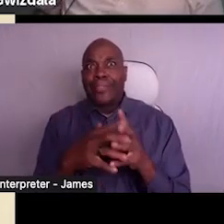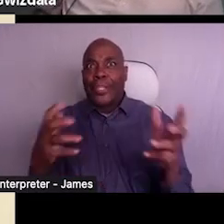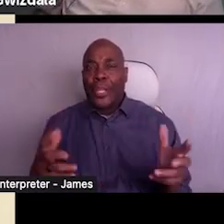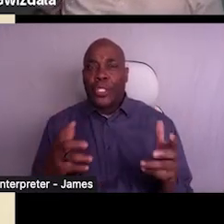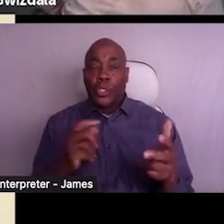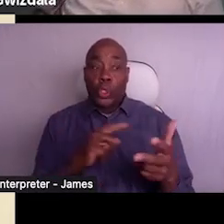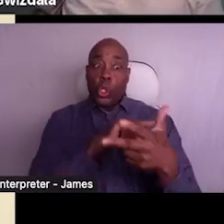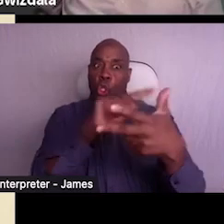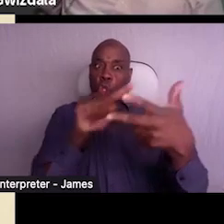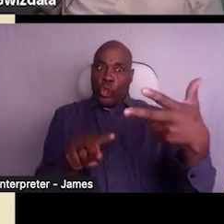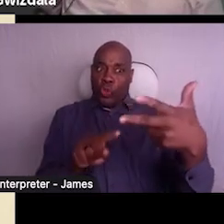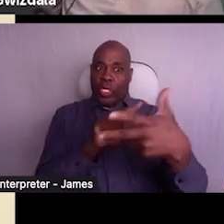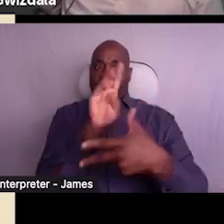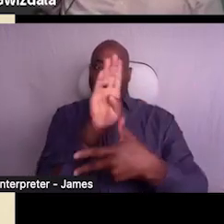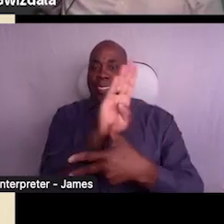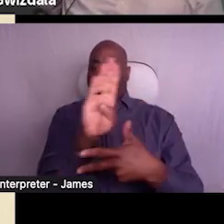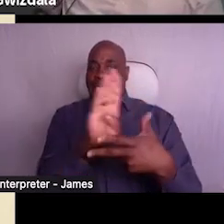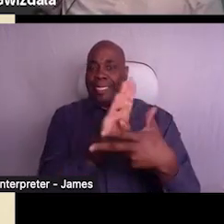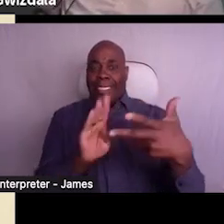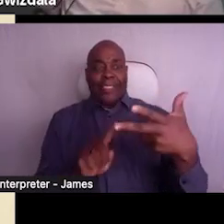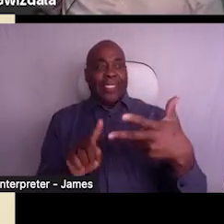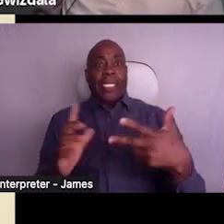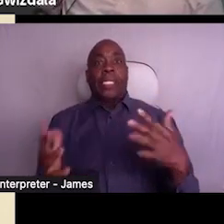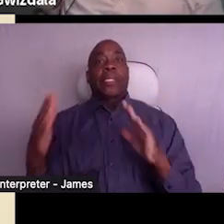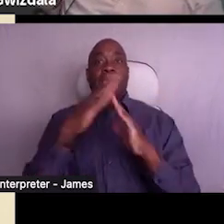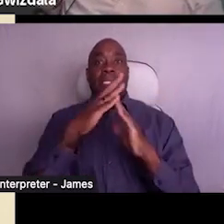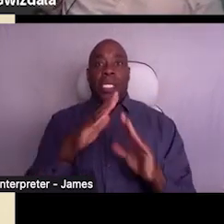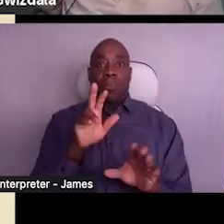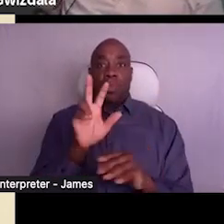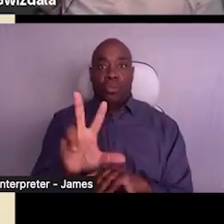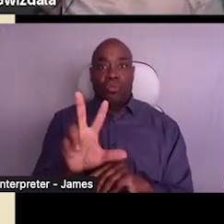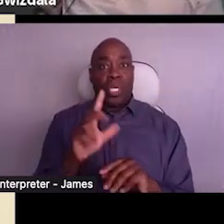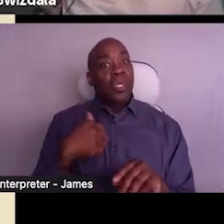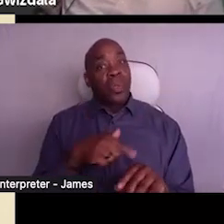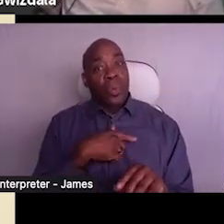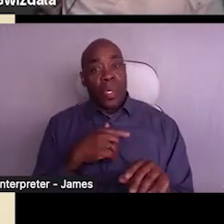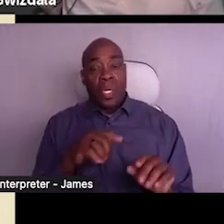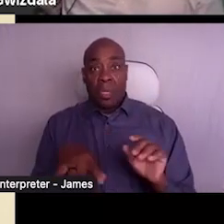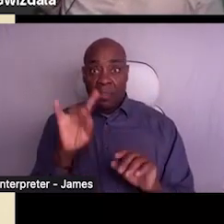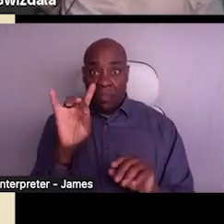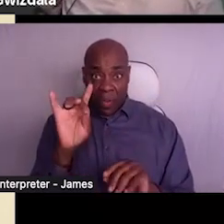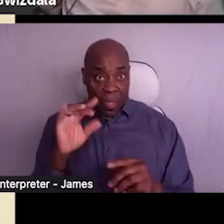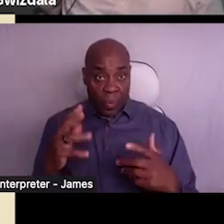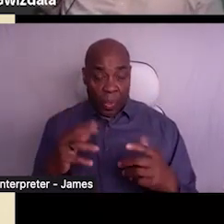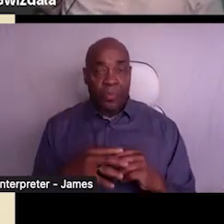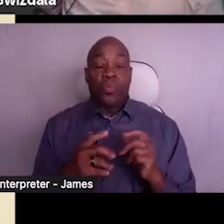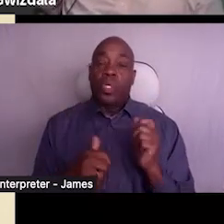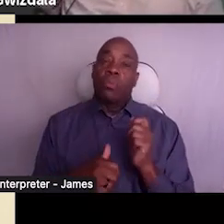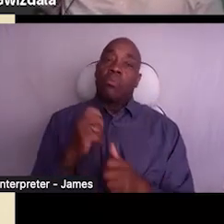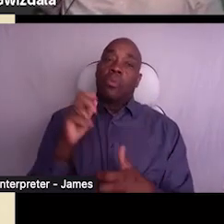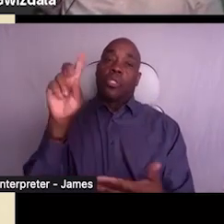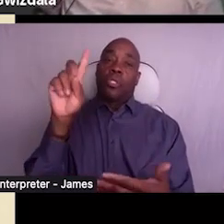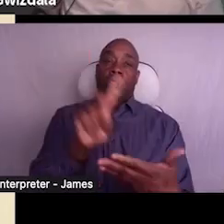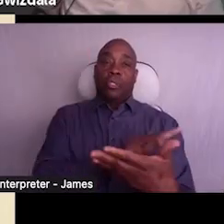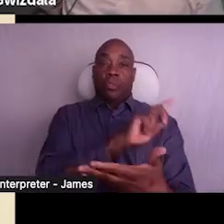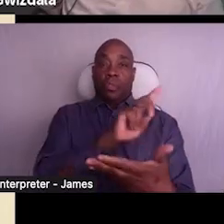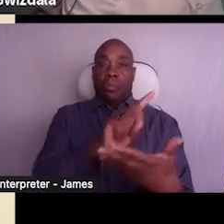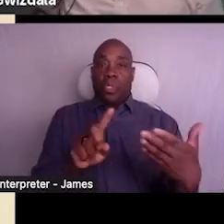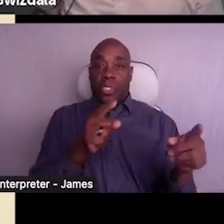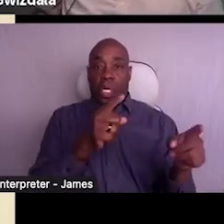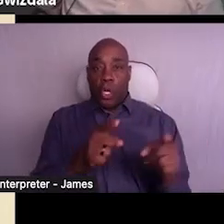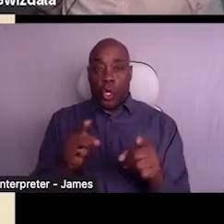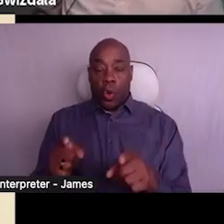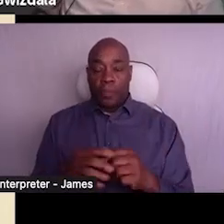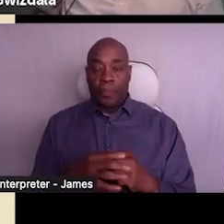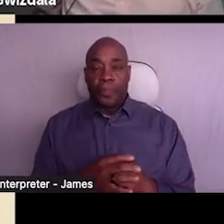3 industries are the top 3 industries where we find the most discrimination occurring. And I